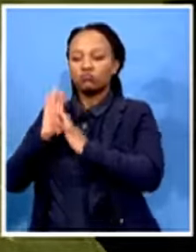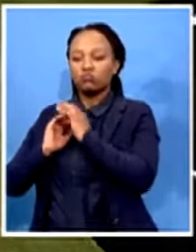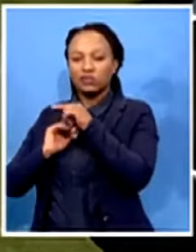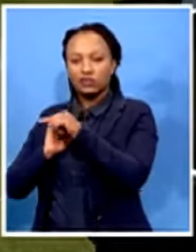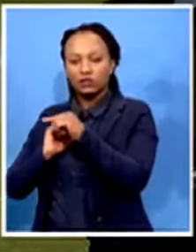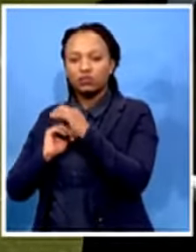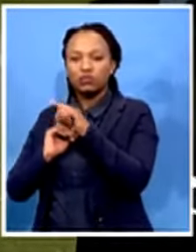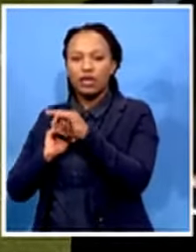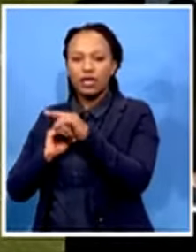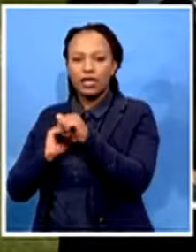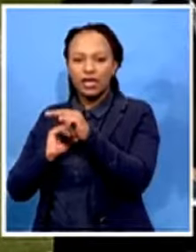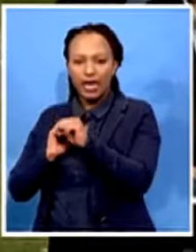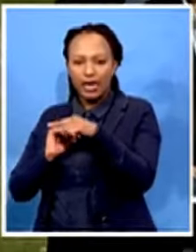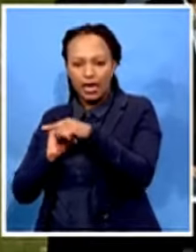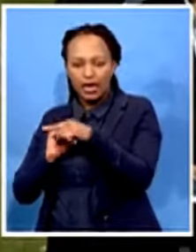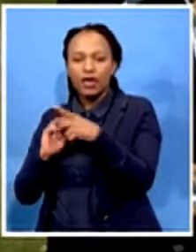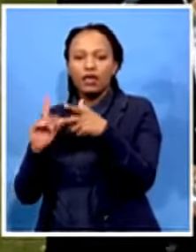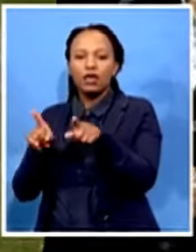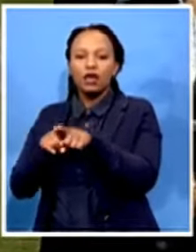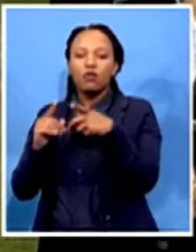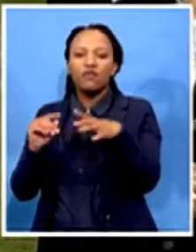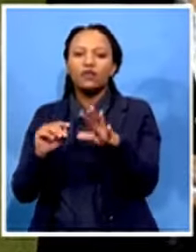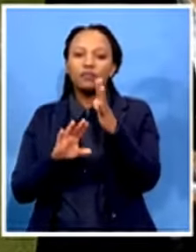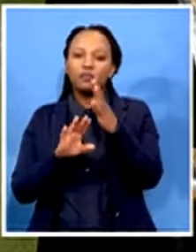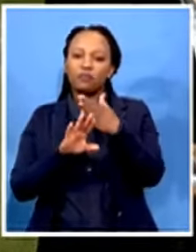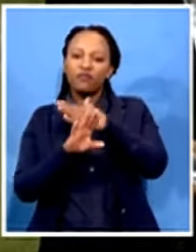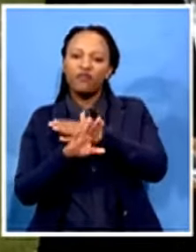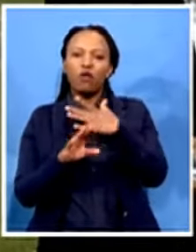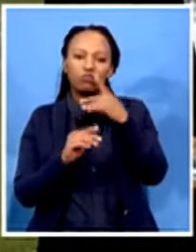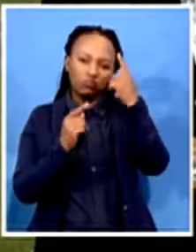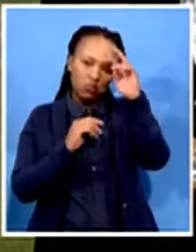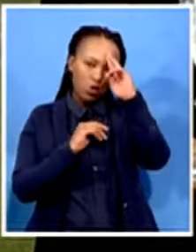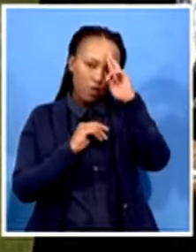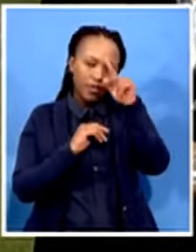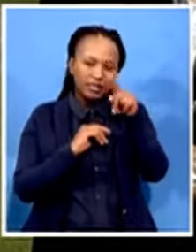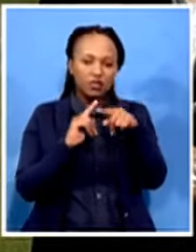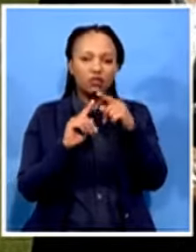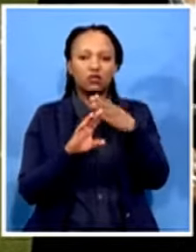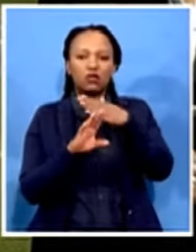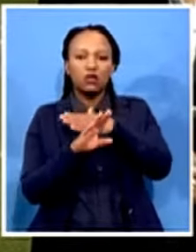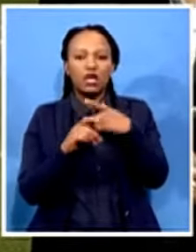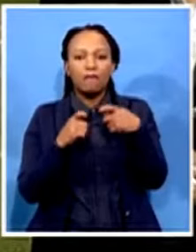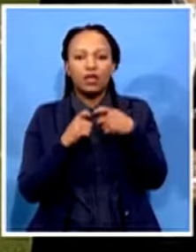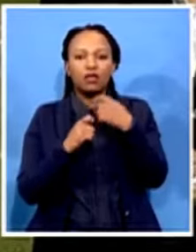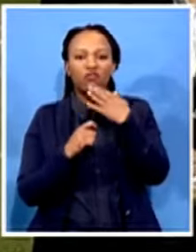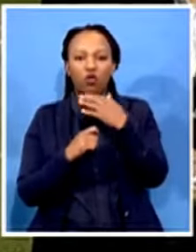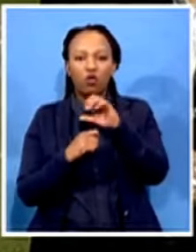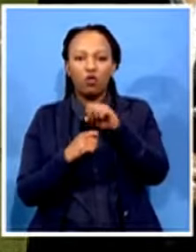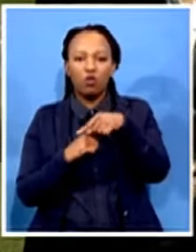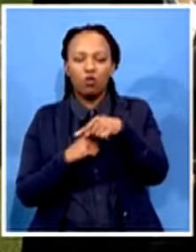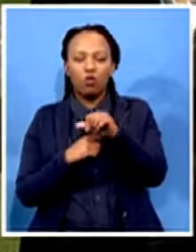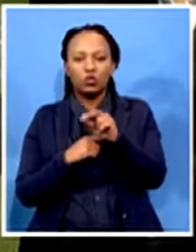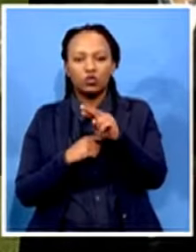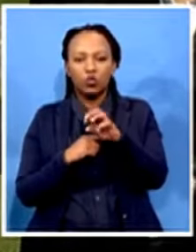the 102nd commemoration of the Battle of Square Hill takes place here at the Castle of Good Hope, and in a short